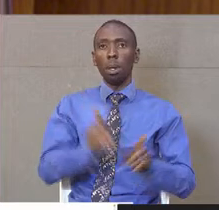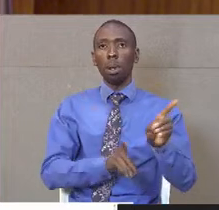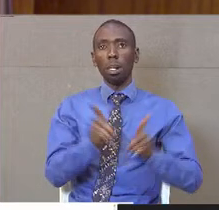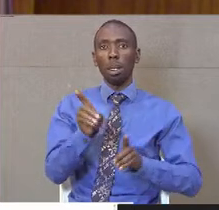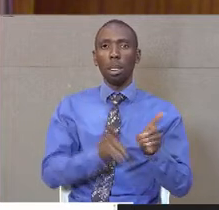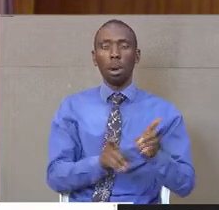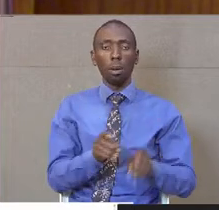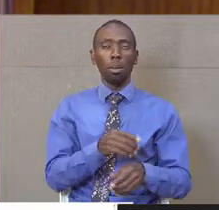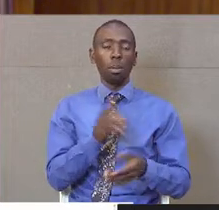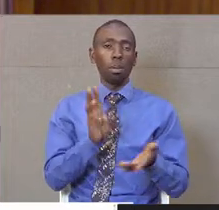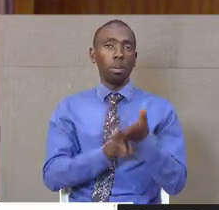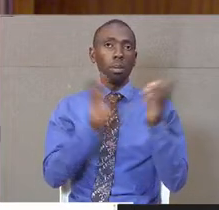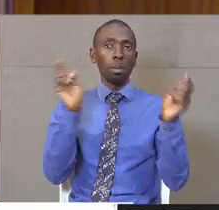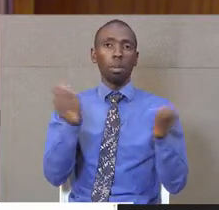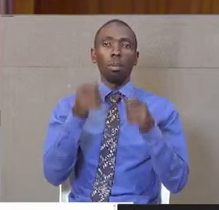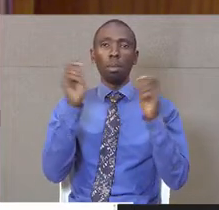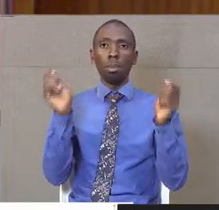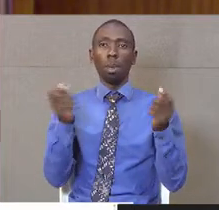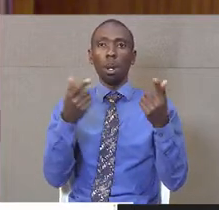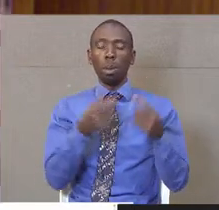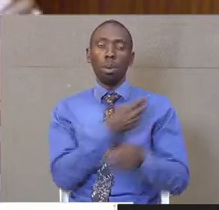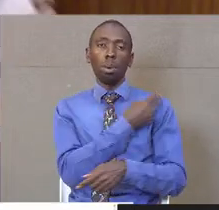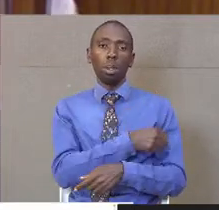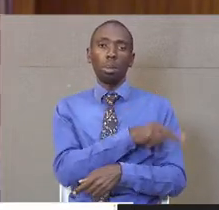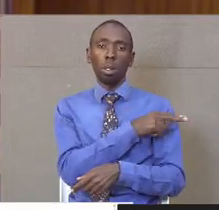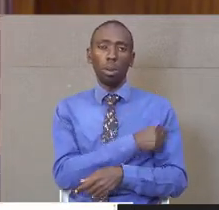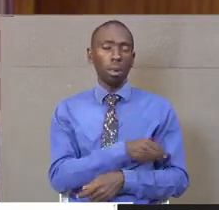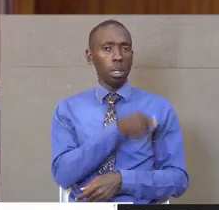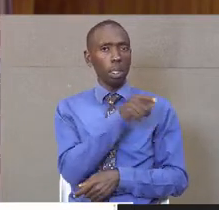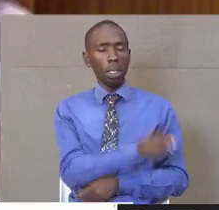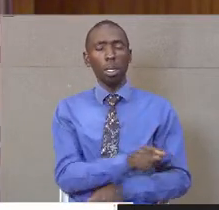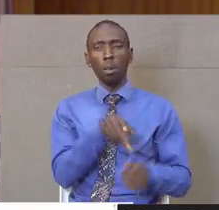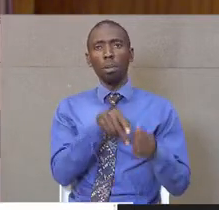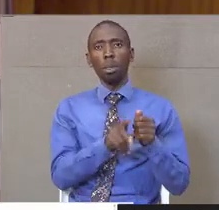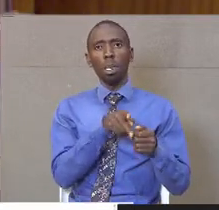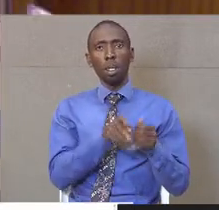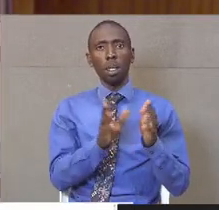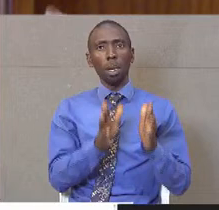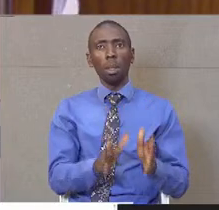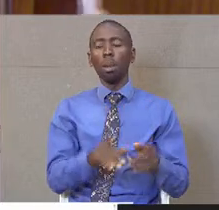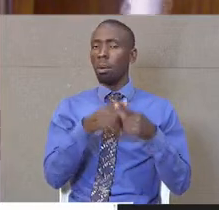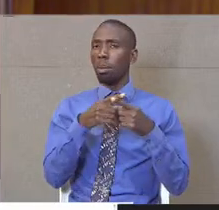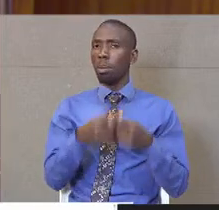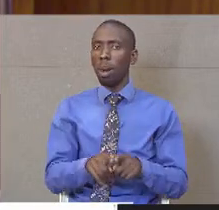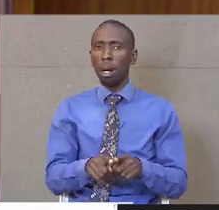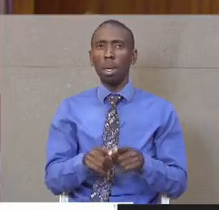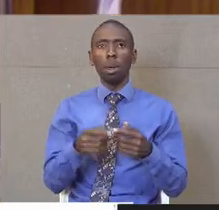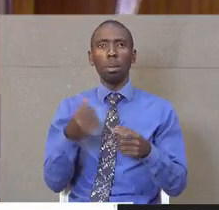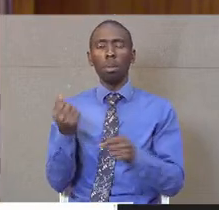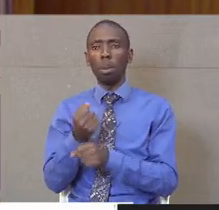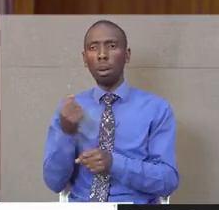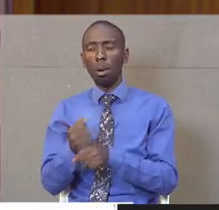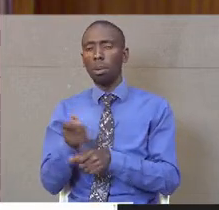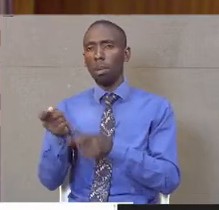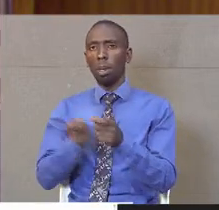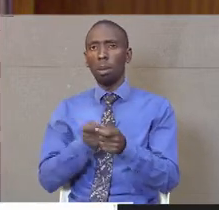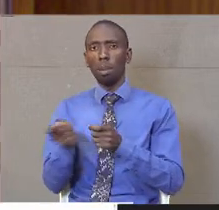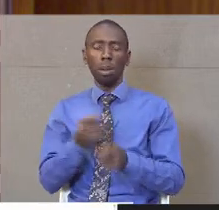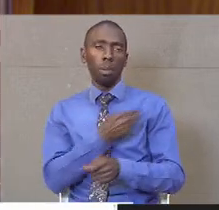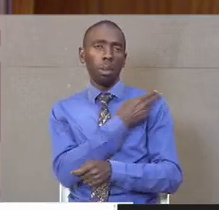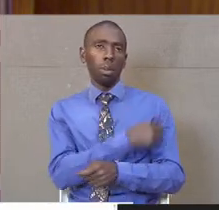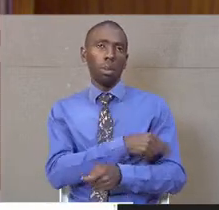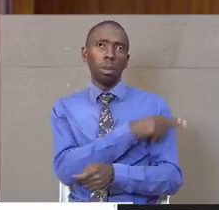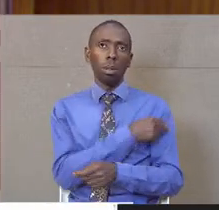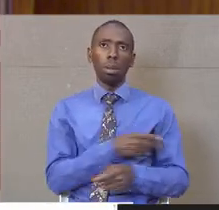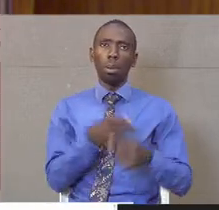Umbali Hospital. He's a great physician, but he's preoccupied with doing the management of the hospital,